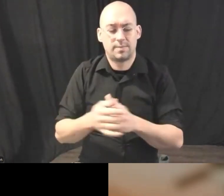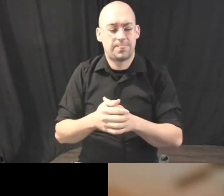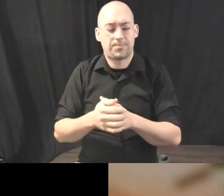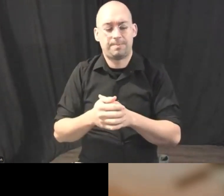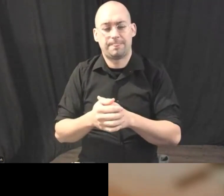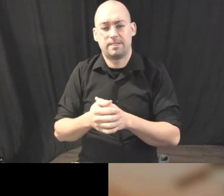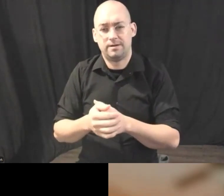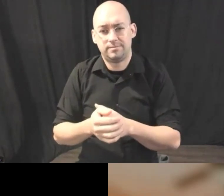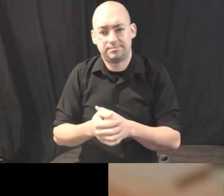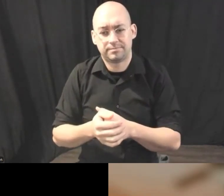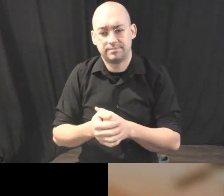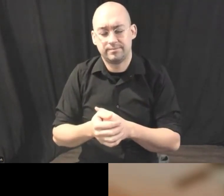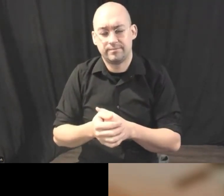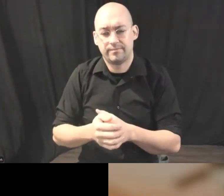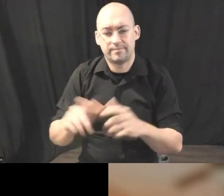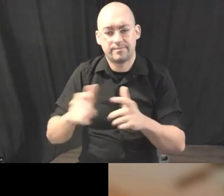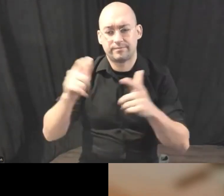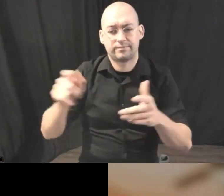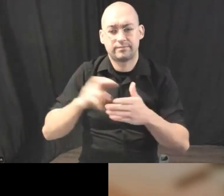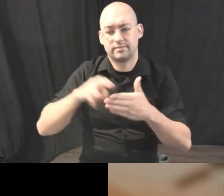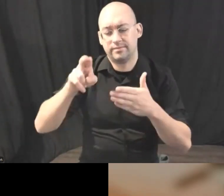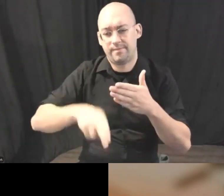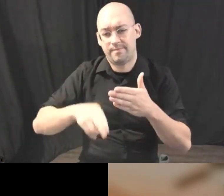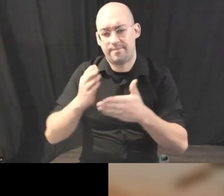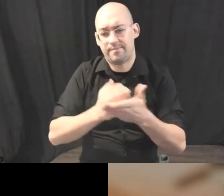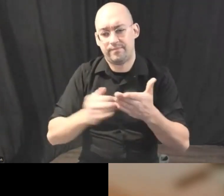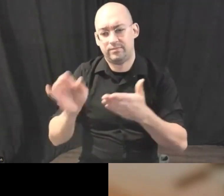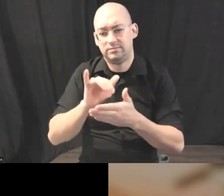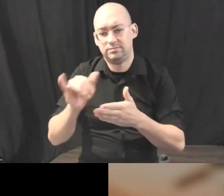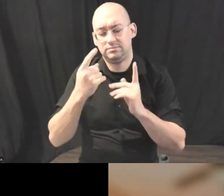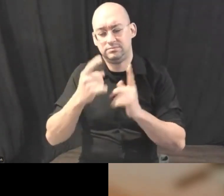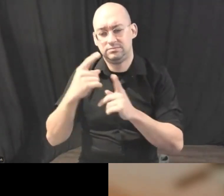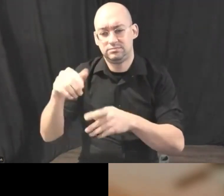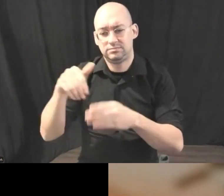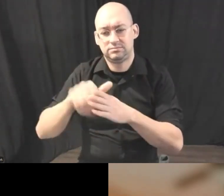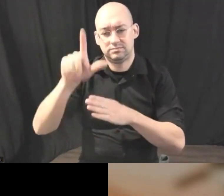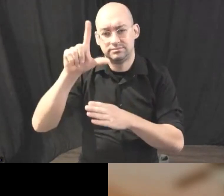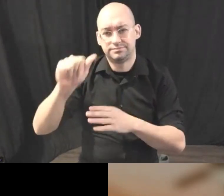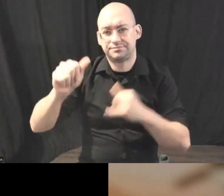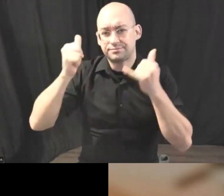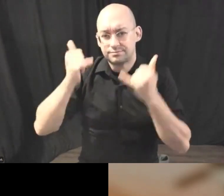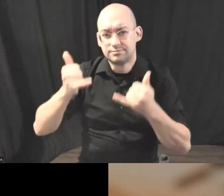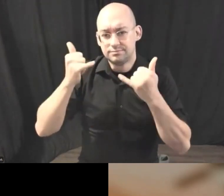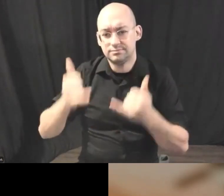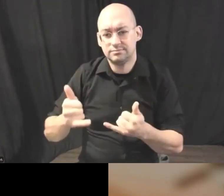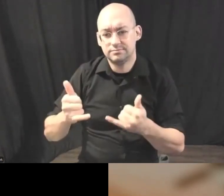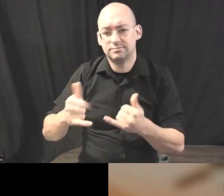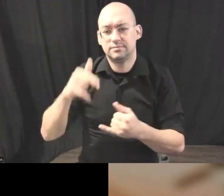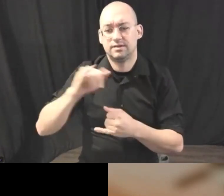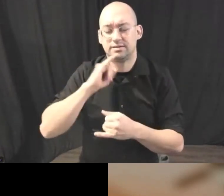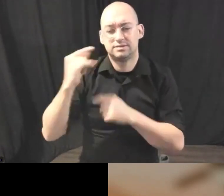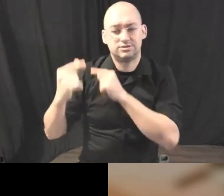The massive results of something like what is happening in LA right now, this is a